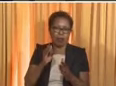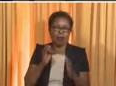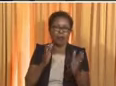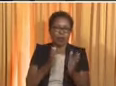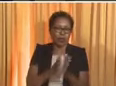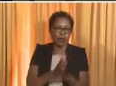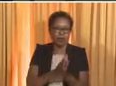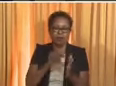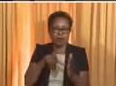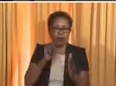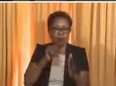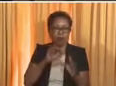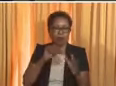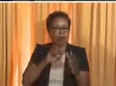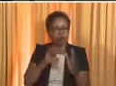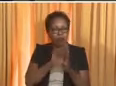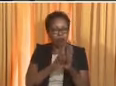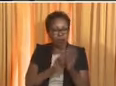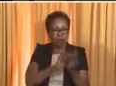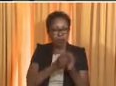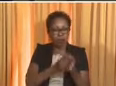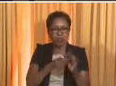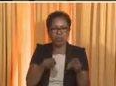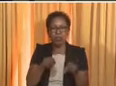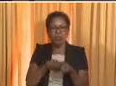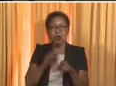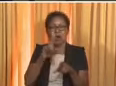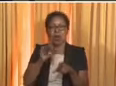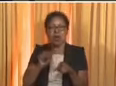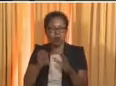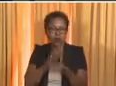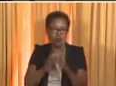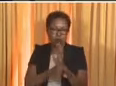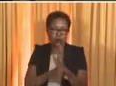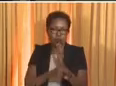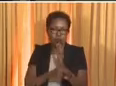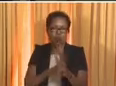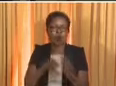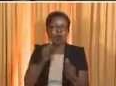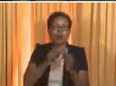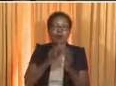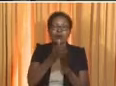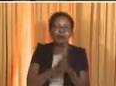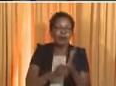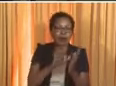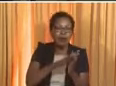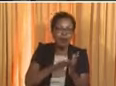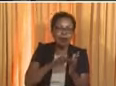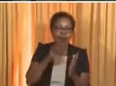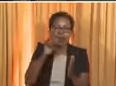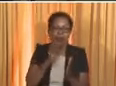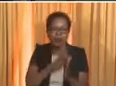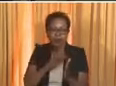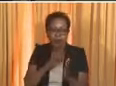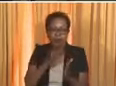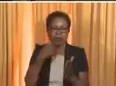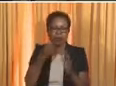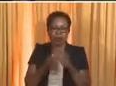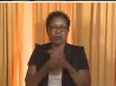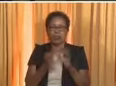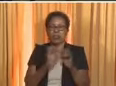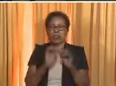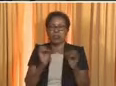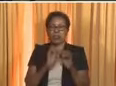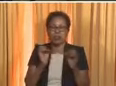unconstitutional. Which specific article of the Constitution it offended or threatened, it is still unclear. The superior court ought to